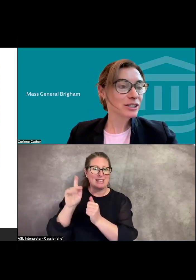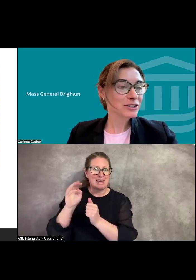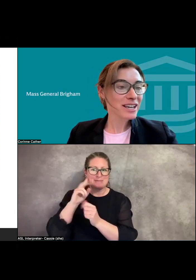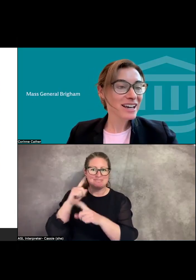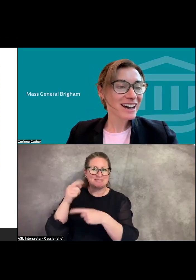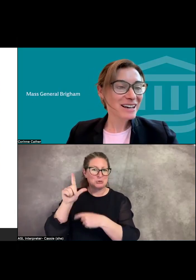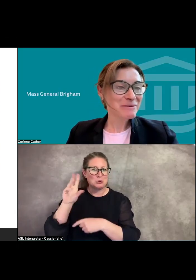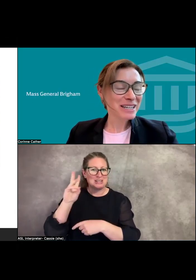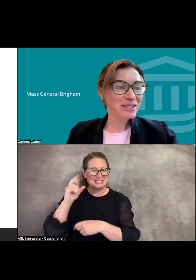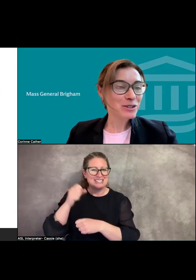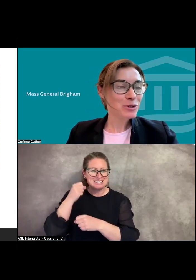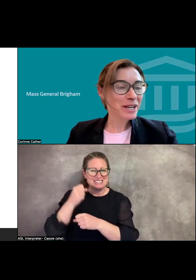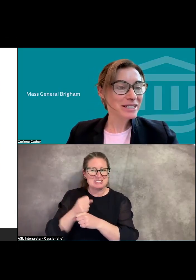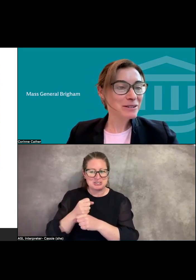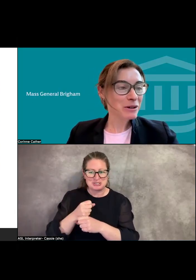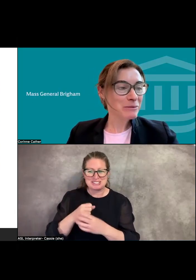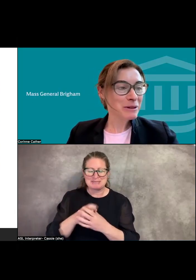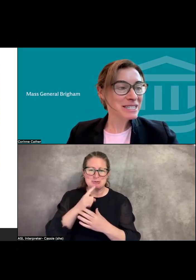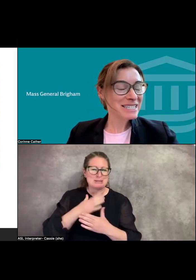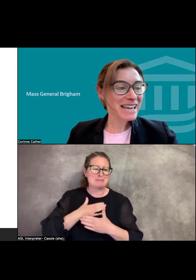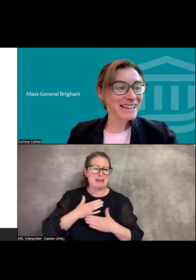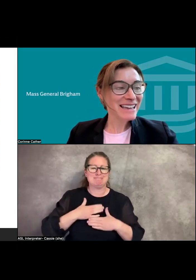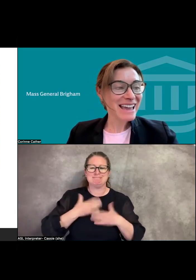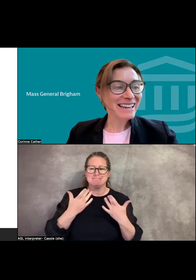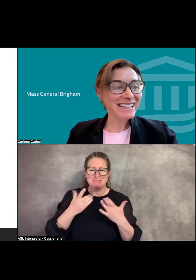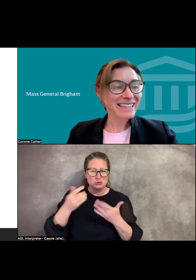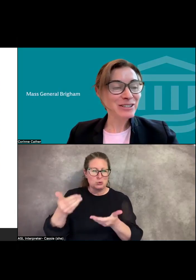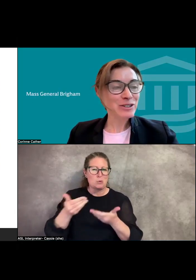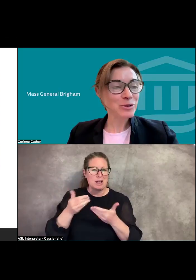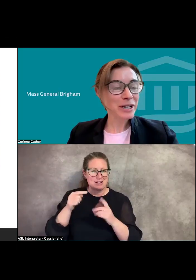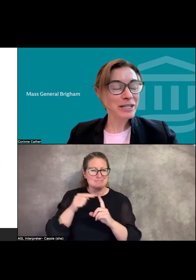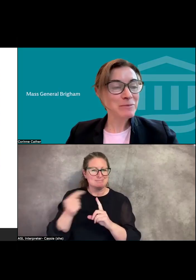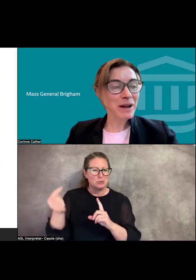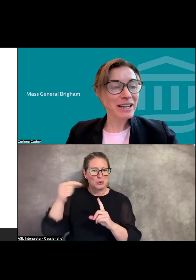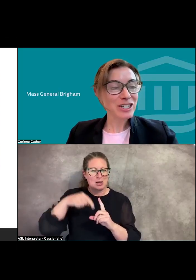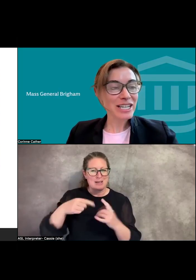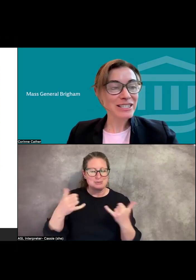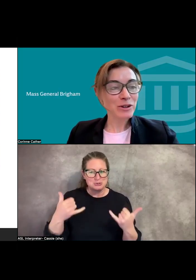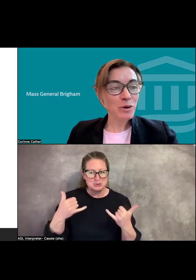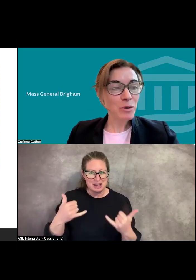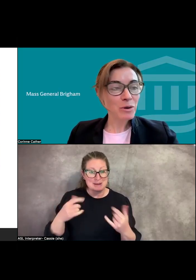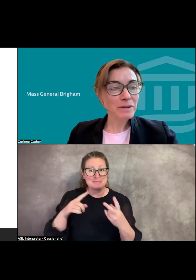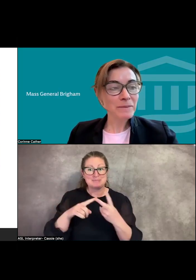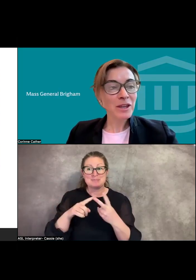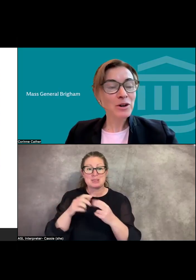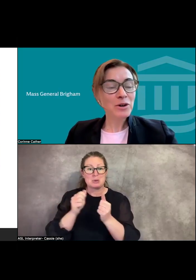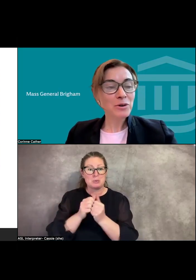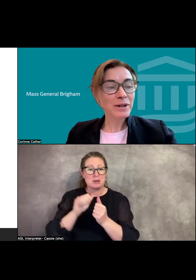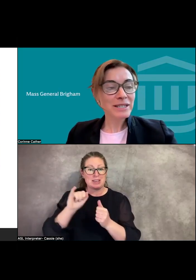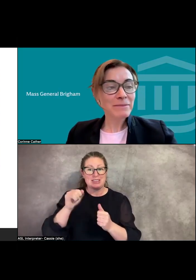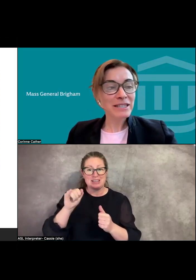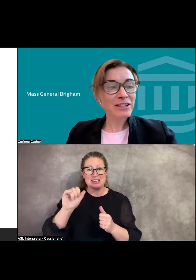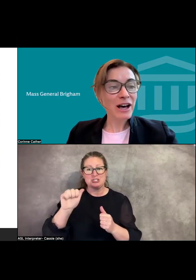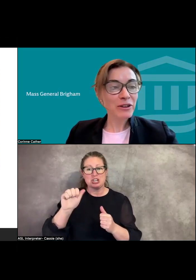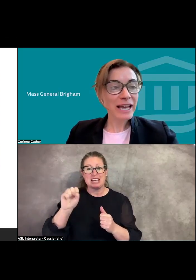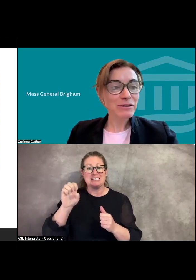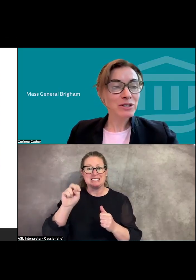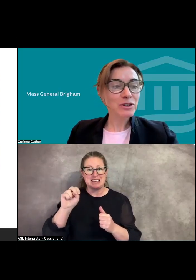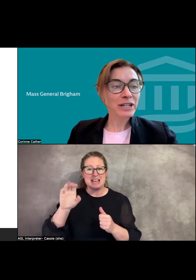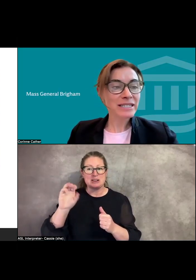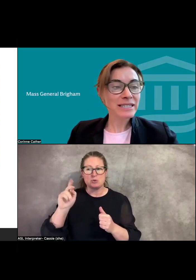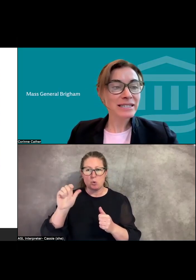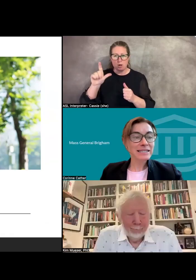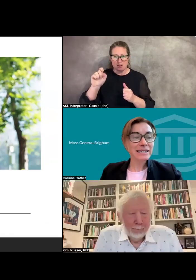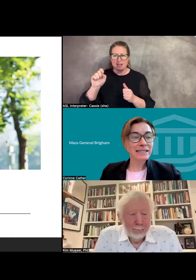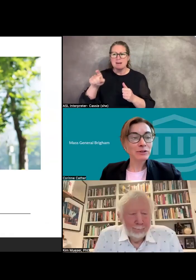26 years, and it is a joy to welcome him today. And he is joined by Jasen Coole, who is a mental health